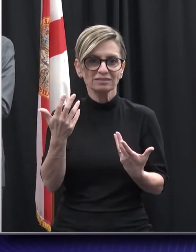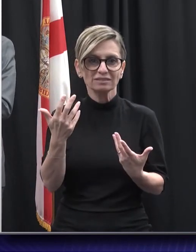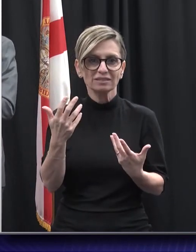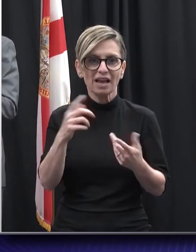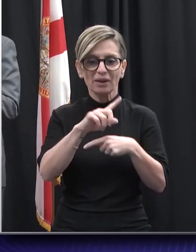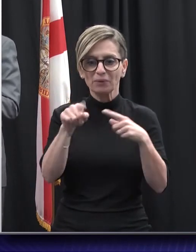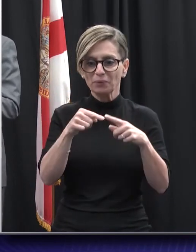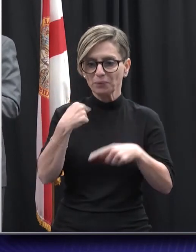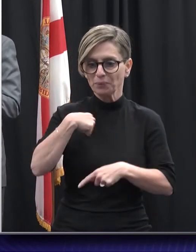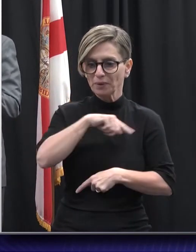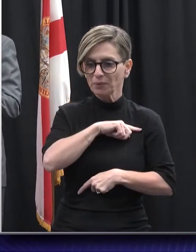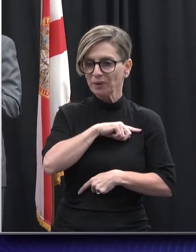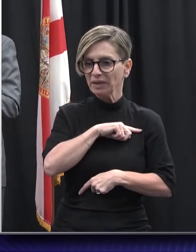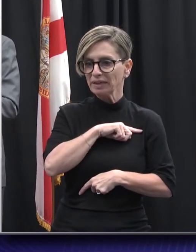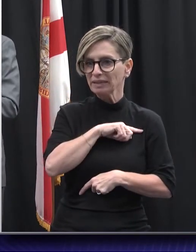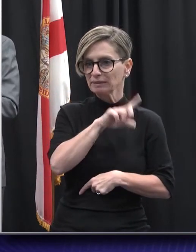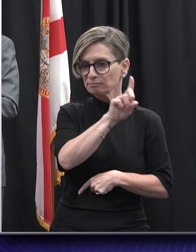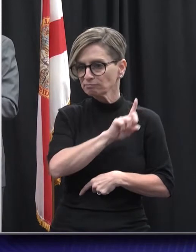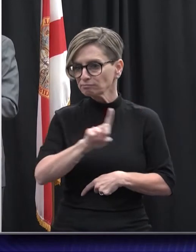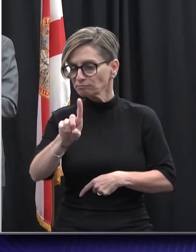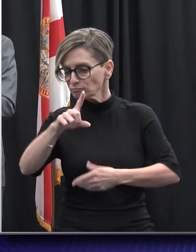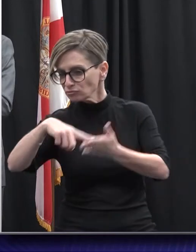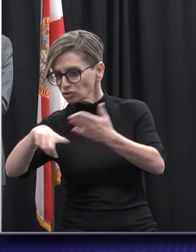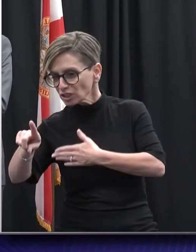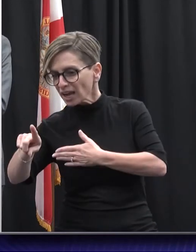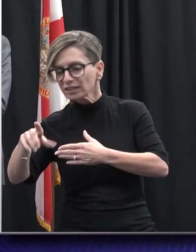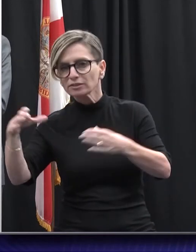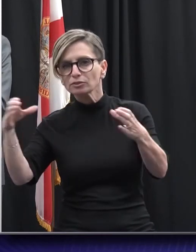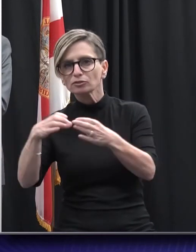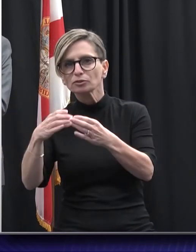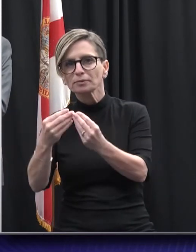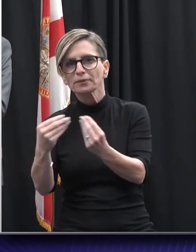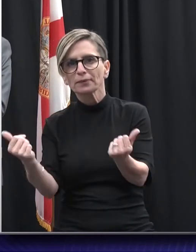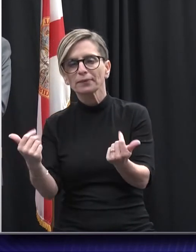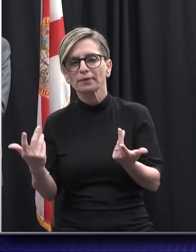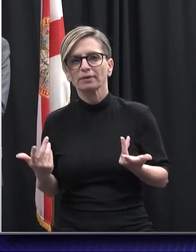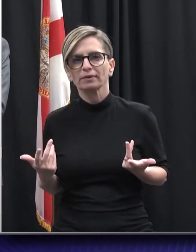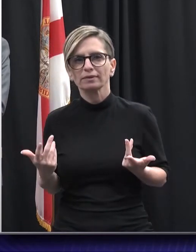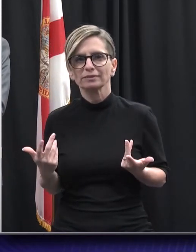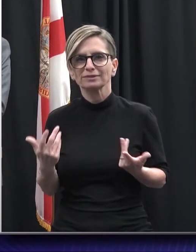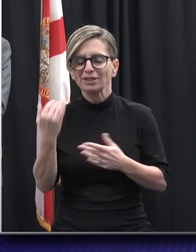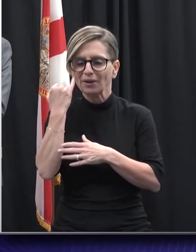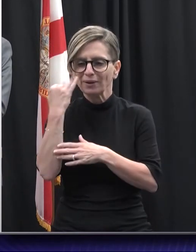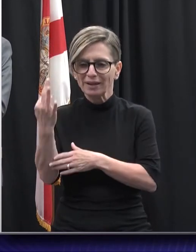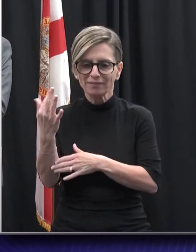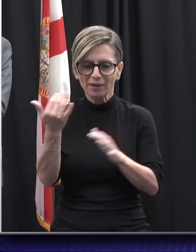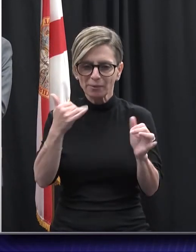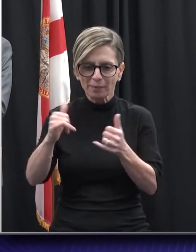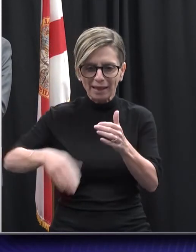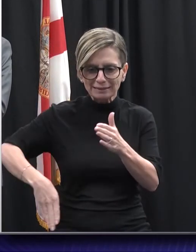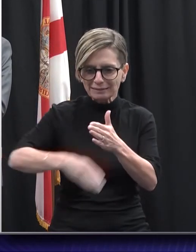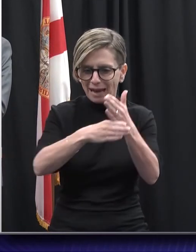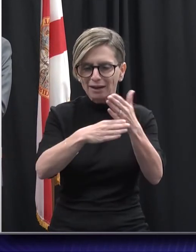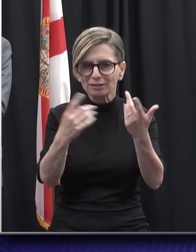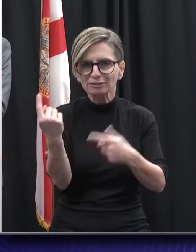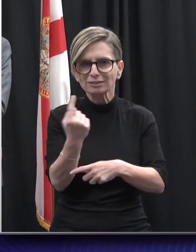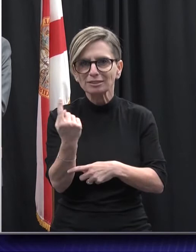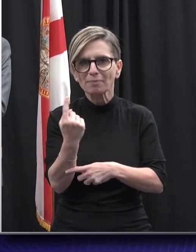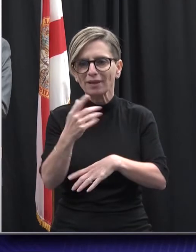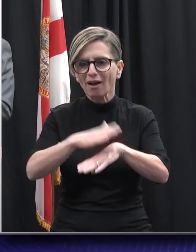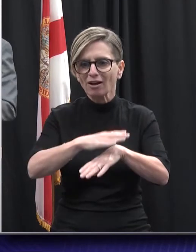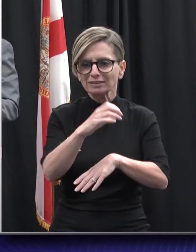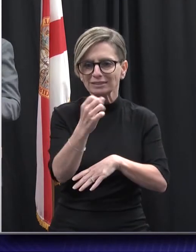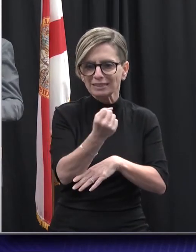over. So it may be that that same group that played soccer on one of our fields on